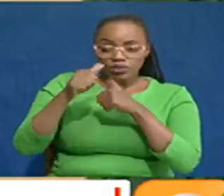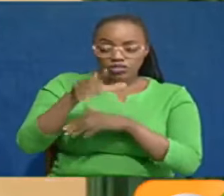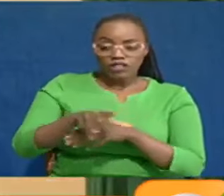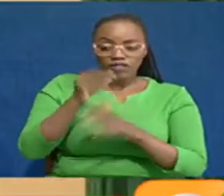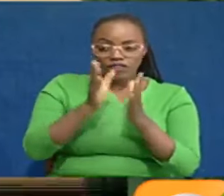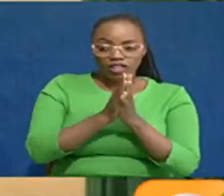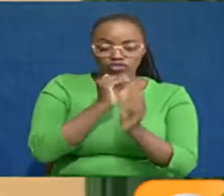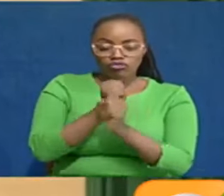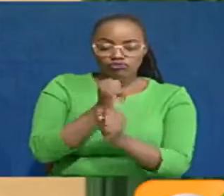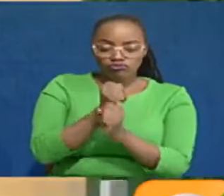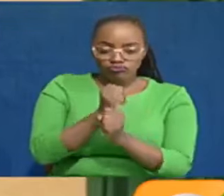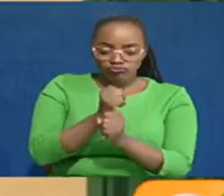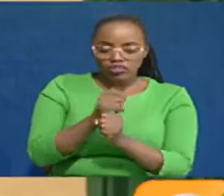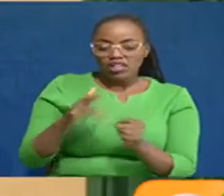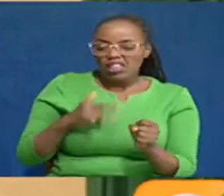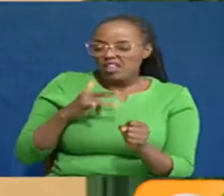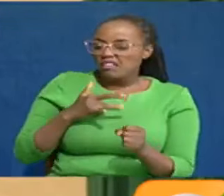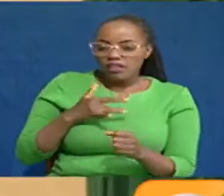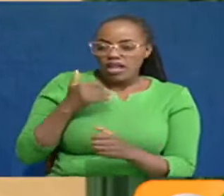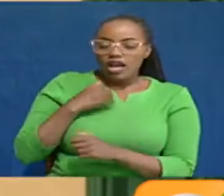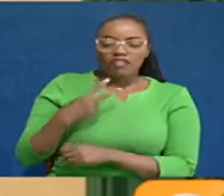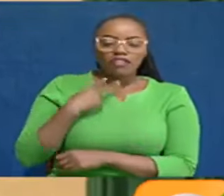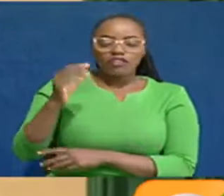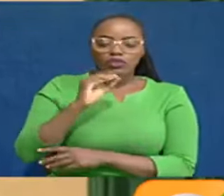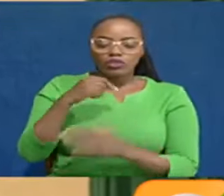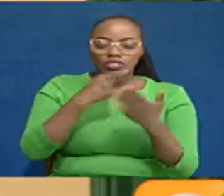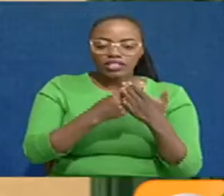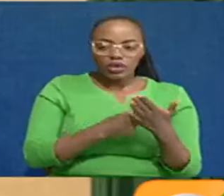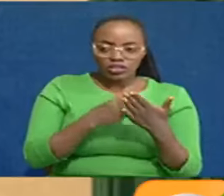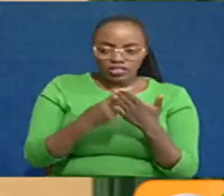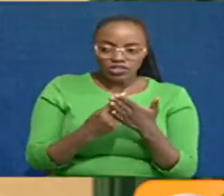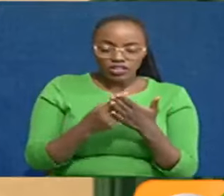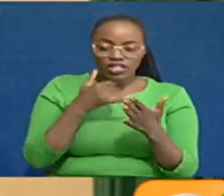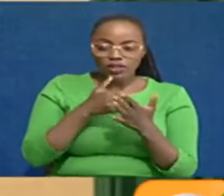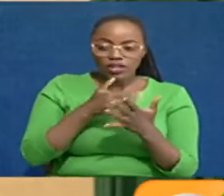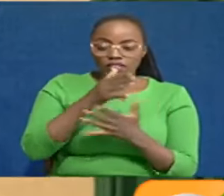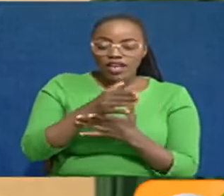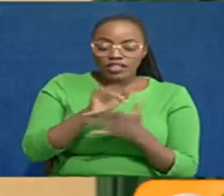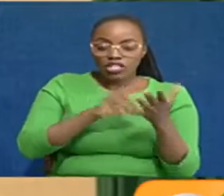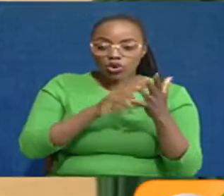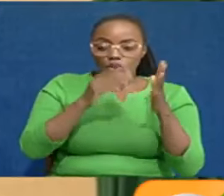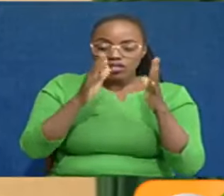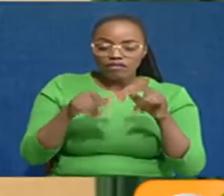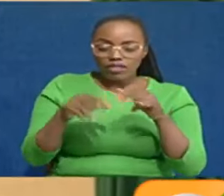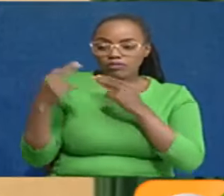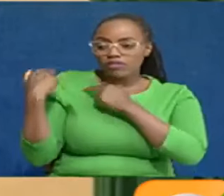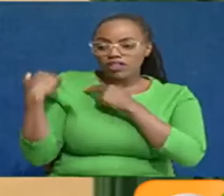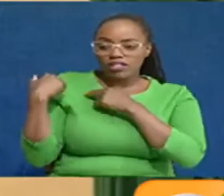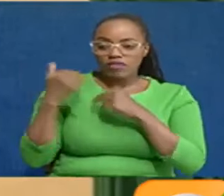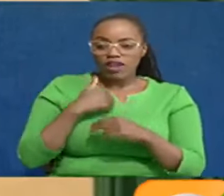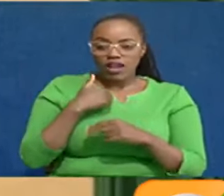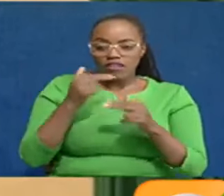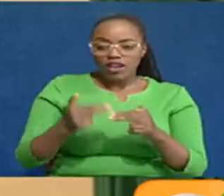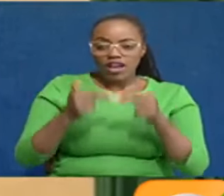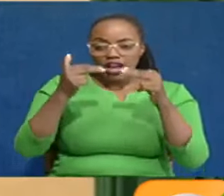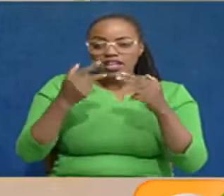because farmers feel that they don't have a voice on the negotiating table, so that those contractors, they are the one with the higher say